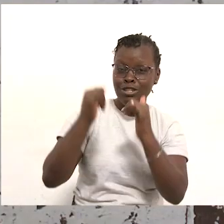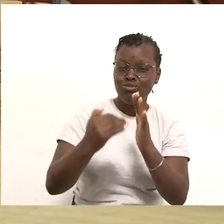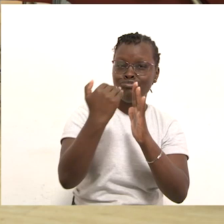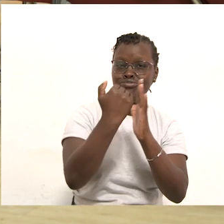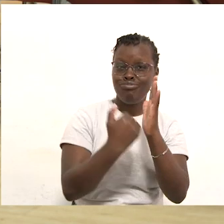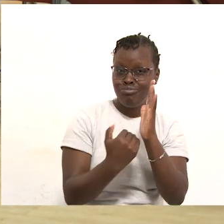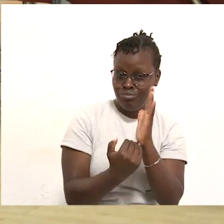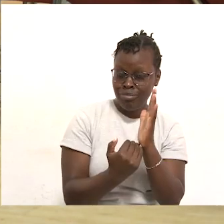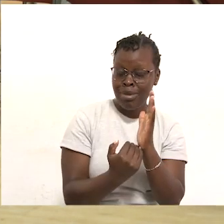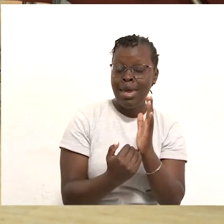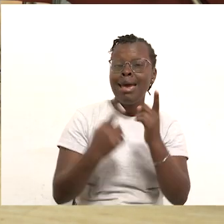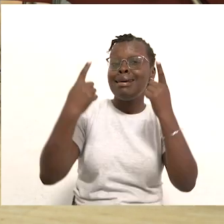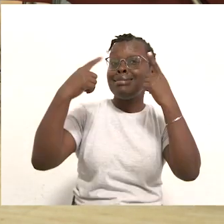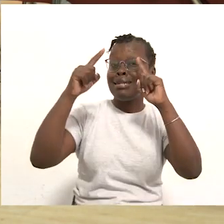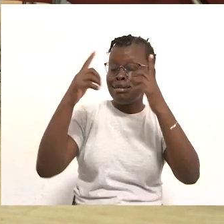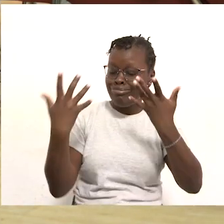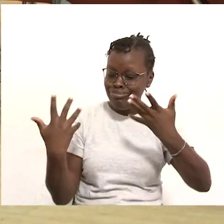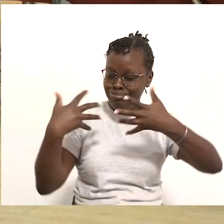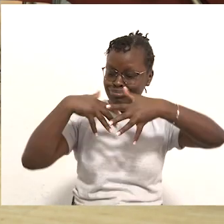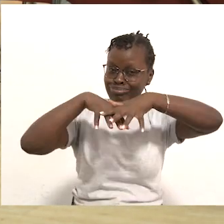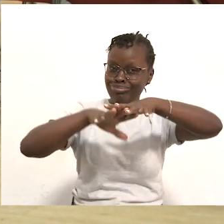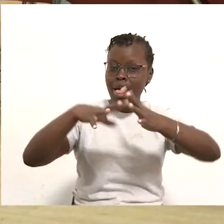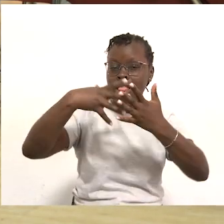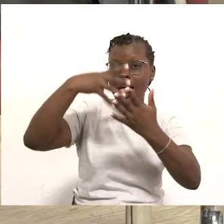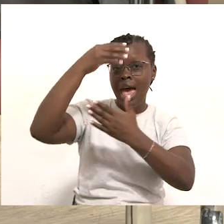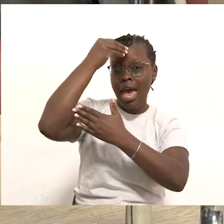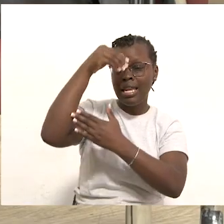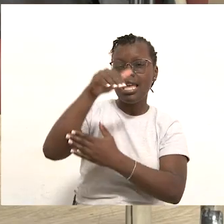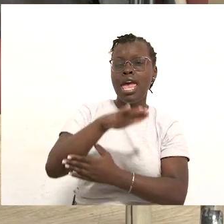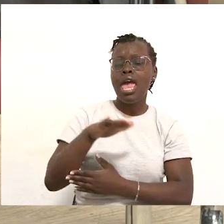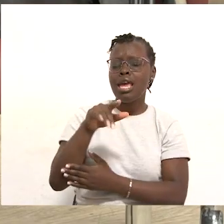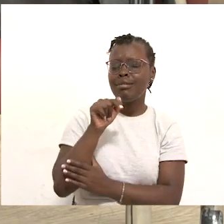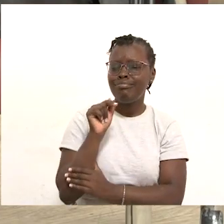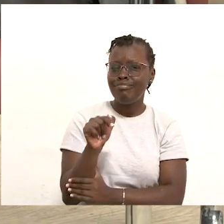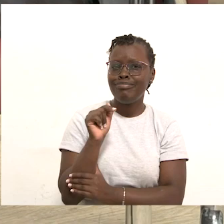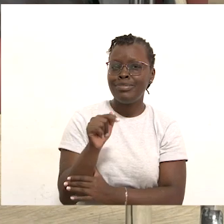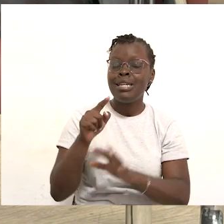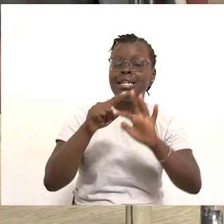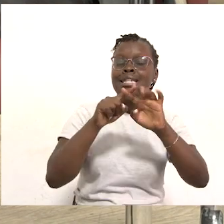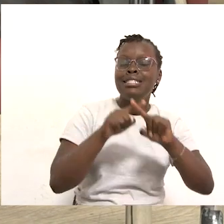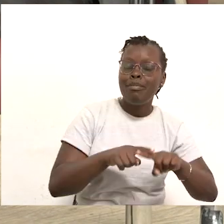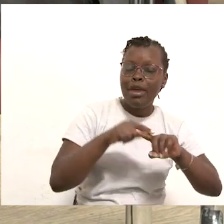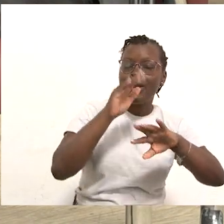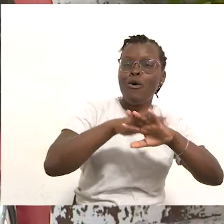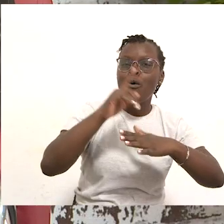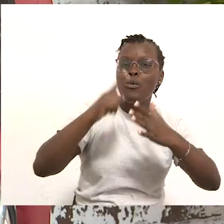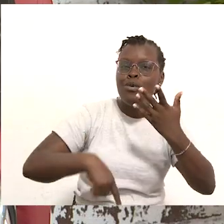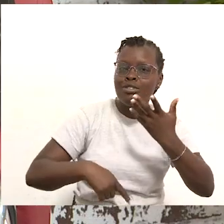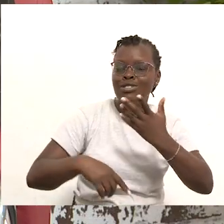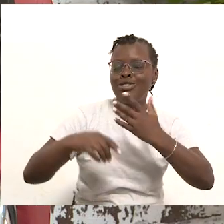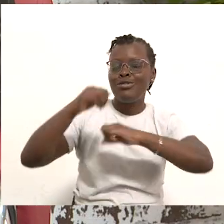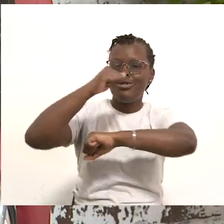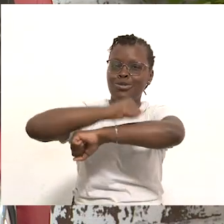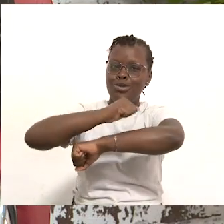the success of combining these learning areas into pre-technical studies depend on the execution of the curriculum,